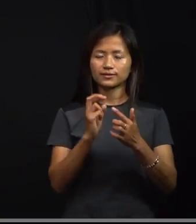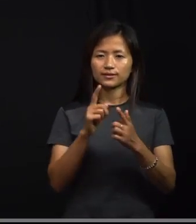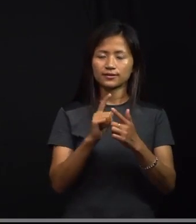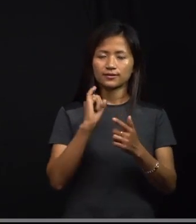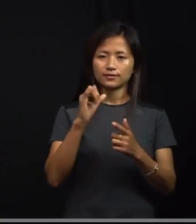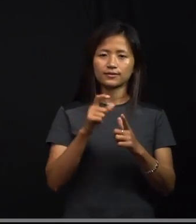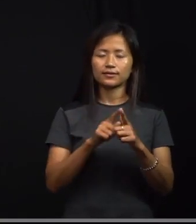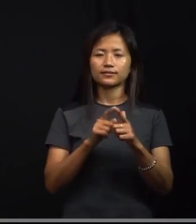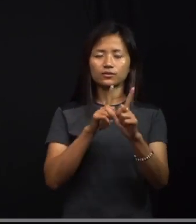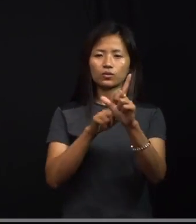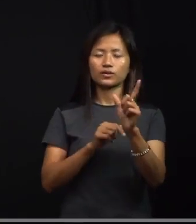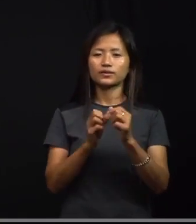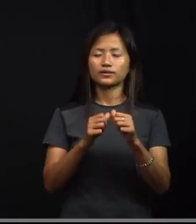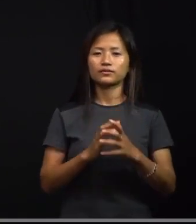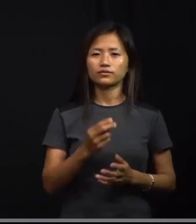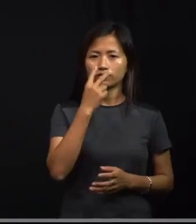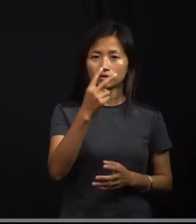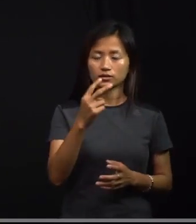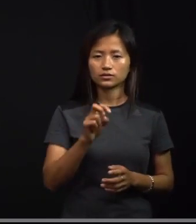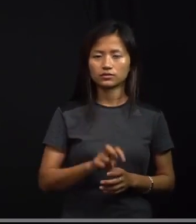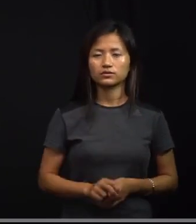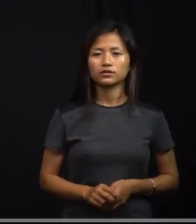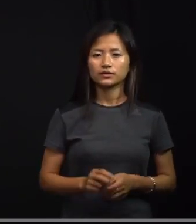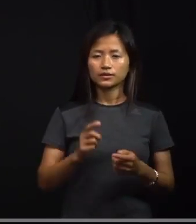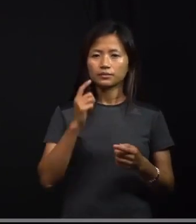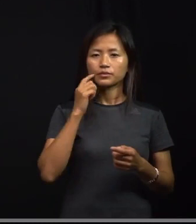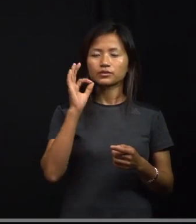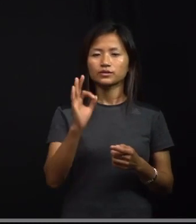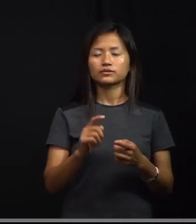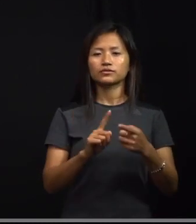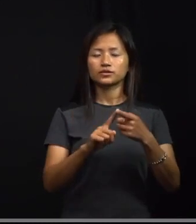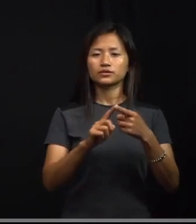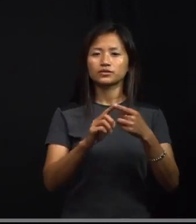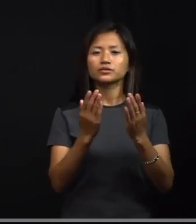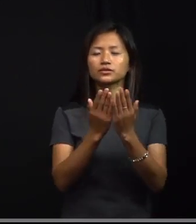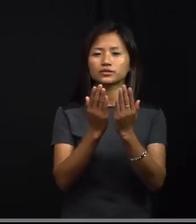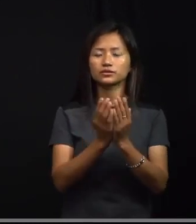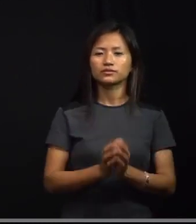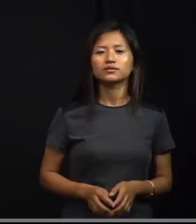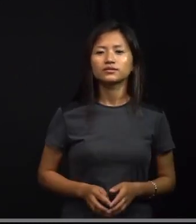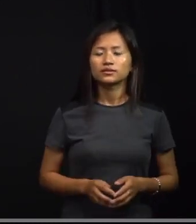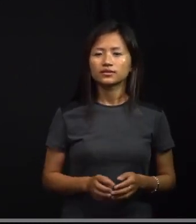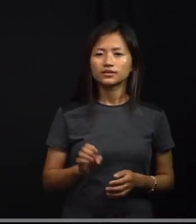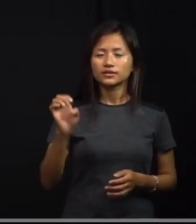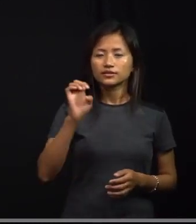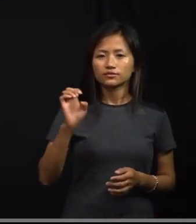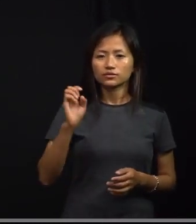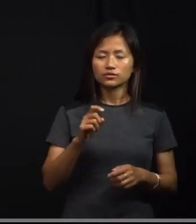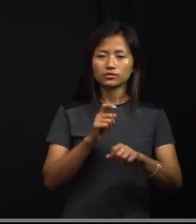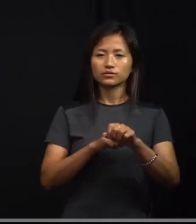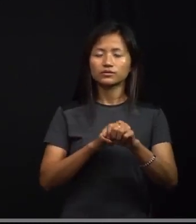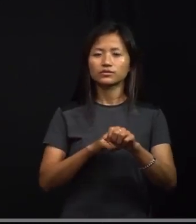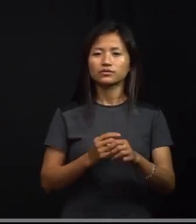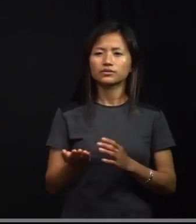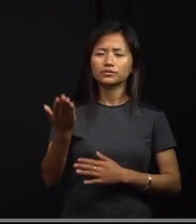also focused on the importance of education. And it is also said that even to this time also,